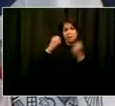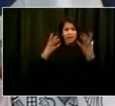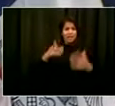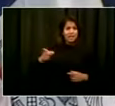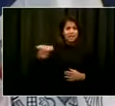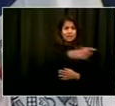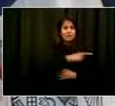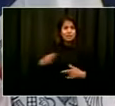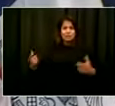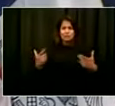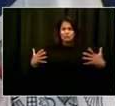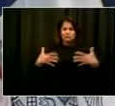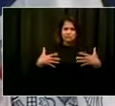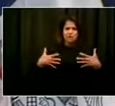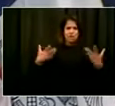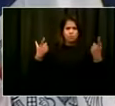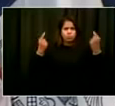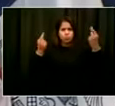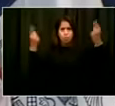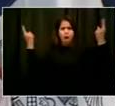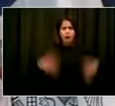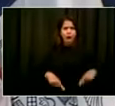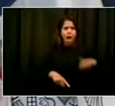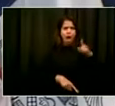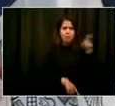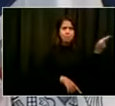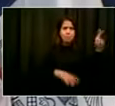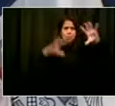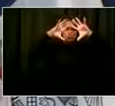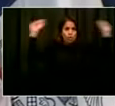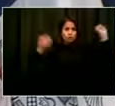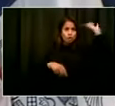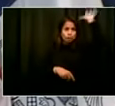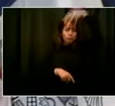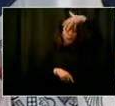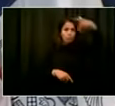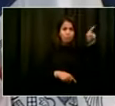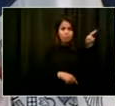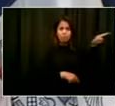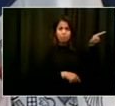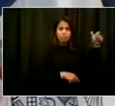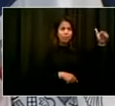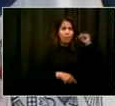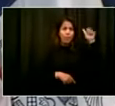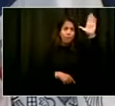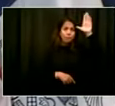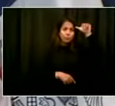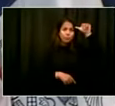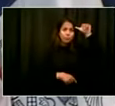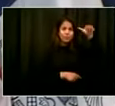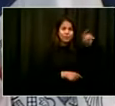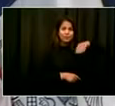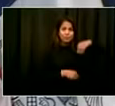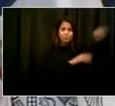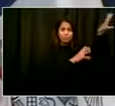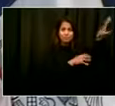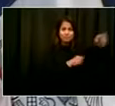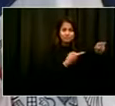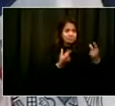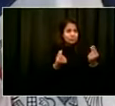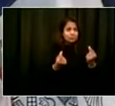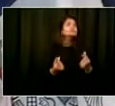right now. But it's not what I see in all that I work on day to day with the NYPD, including right down to the